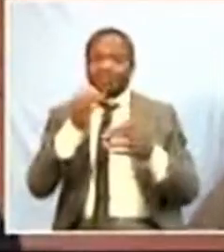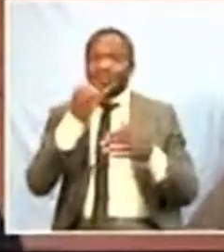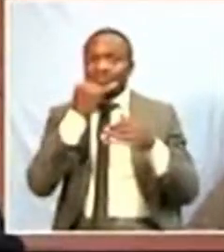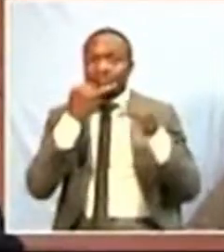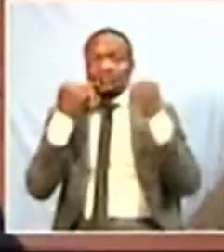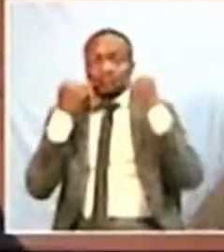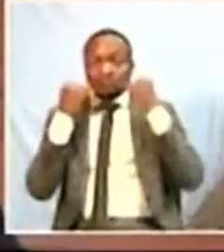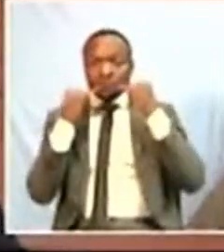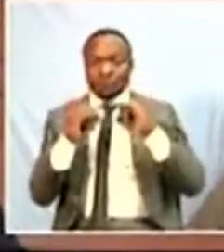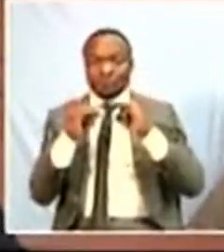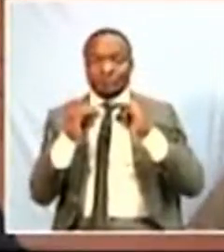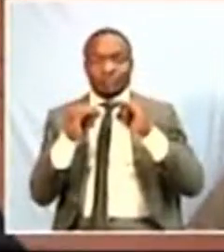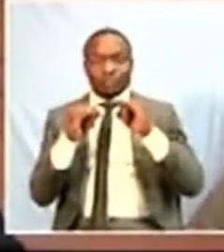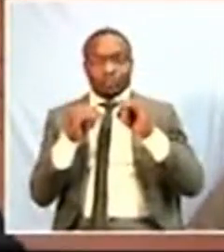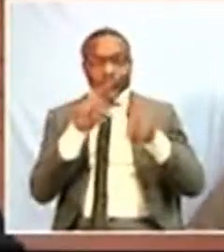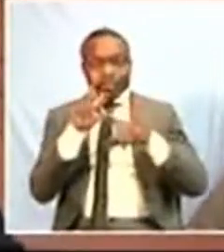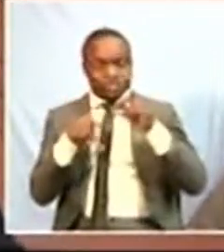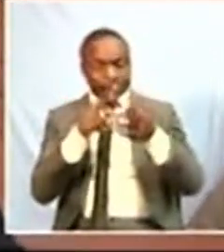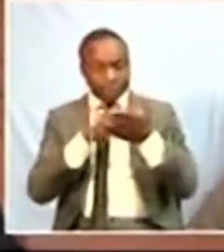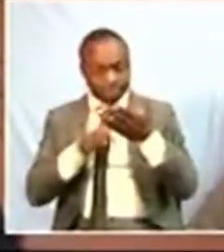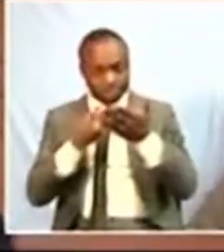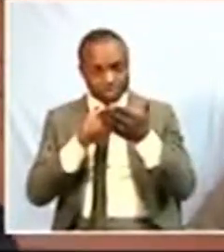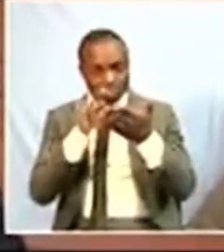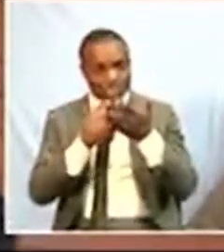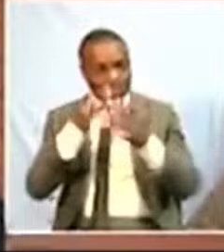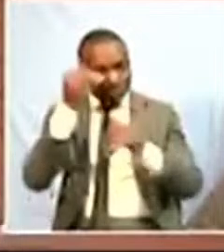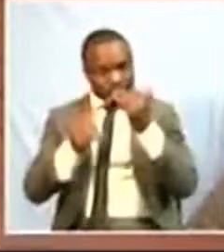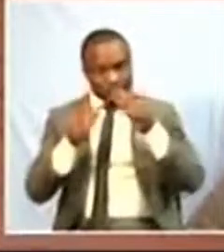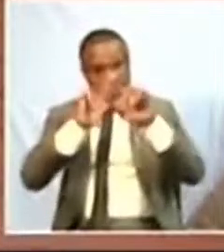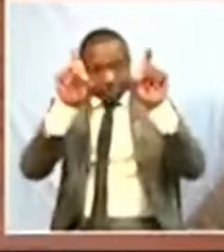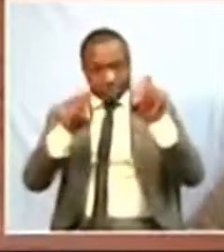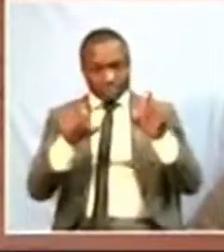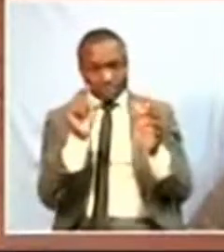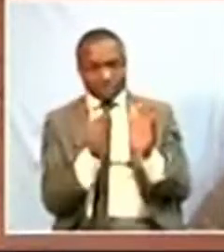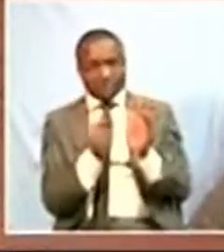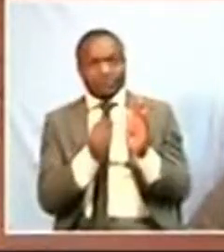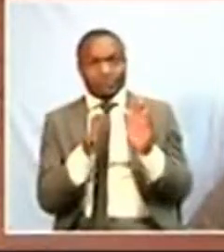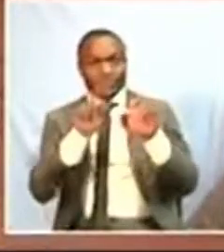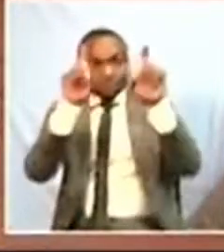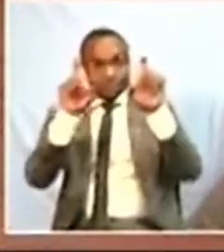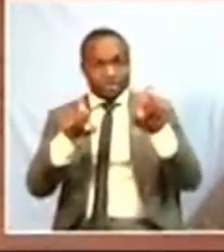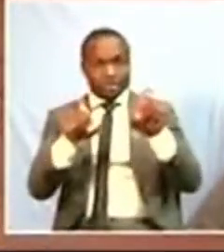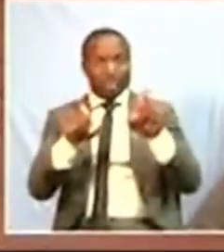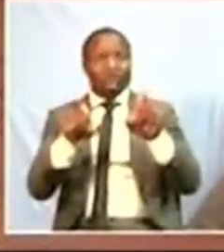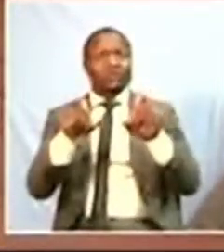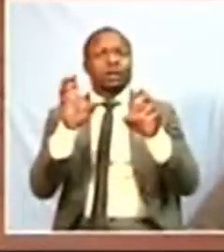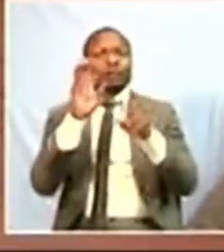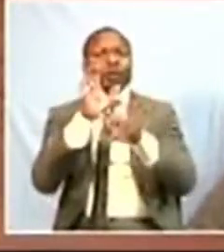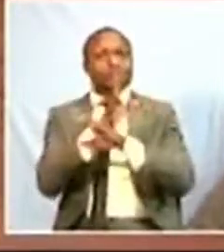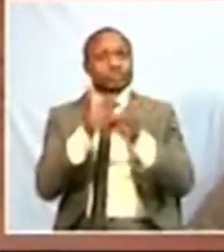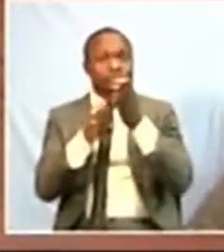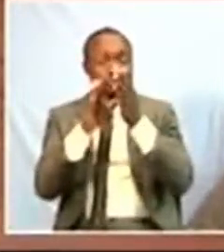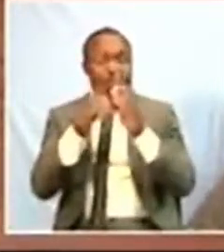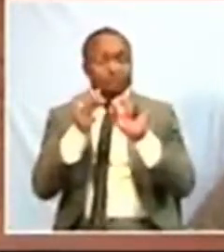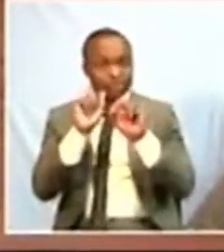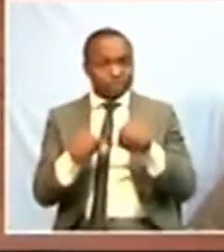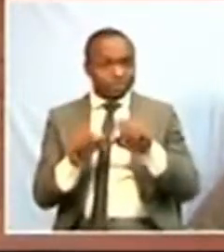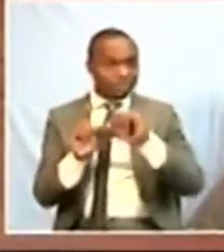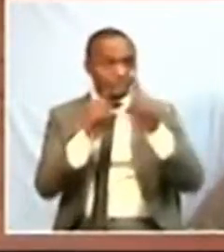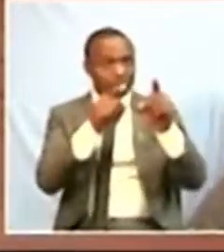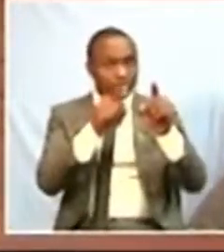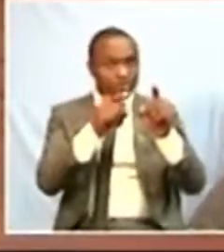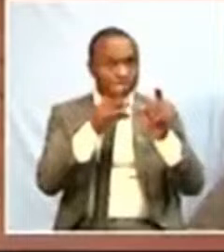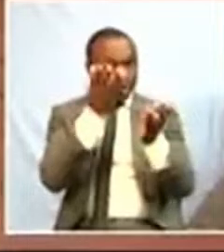other people that to read this completion certificate? Because Chair, this certificate, the contractor can get it, go and bid in